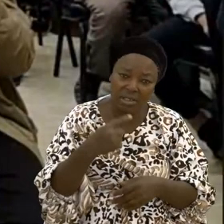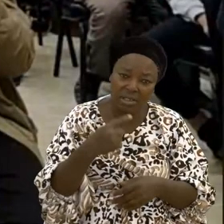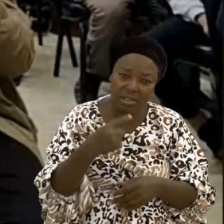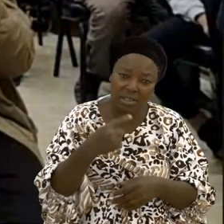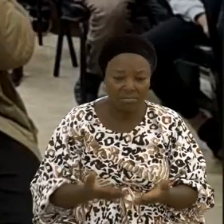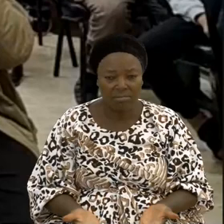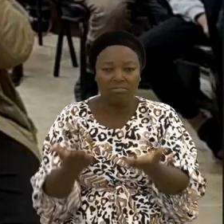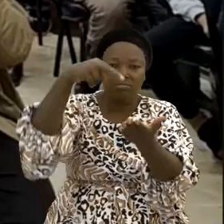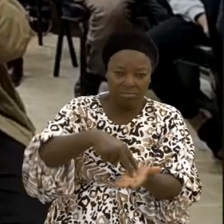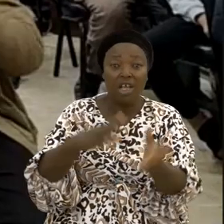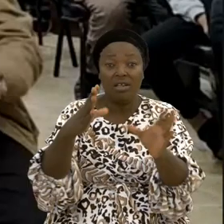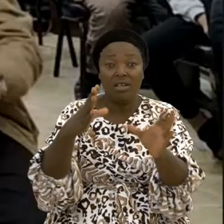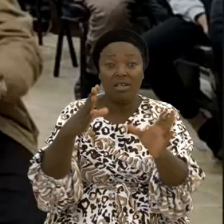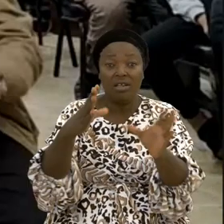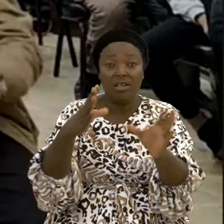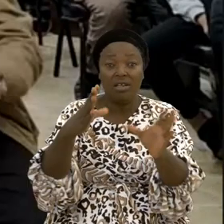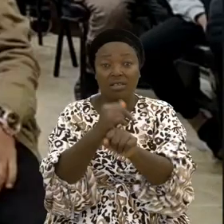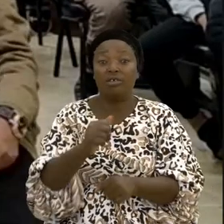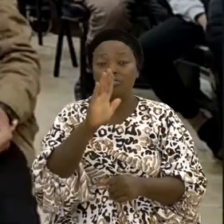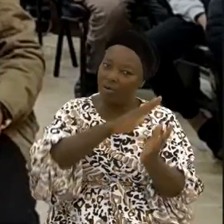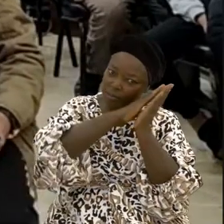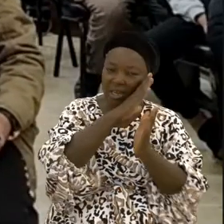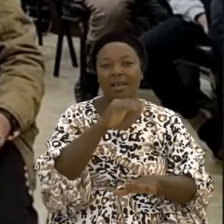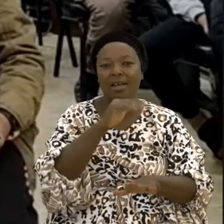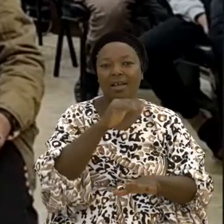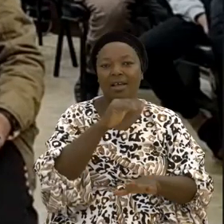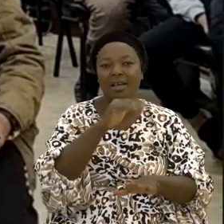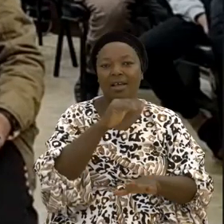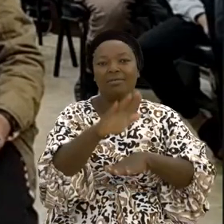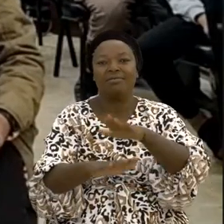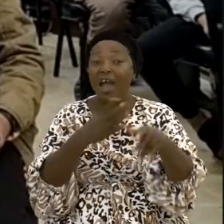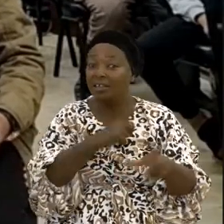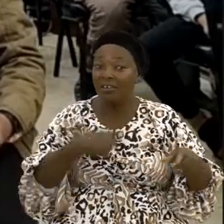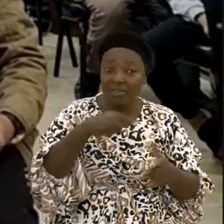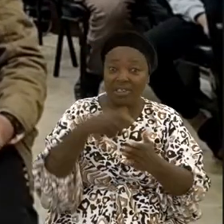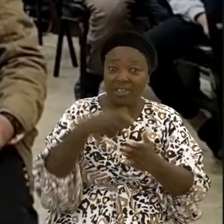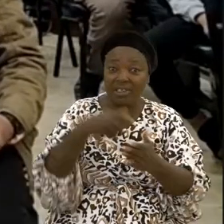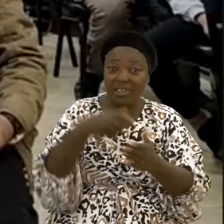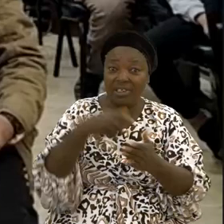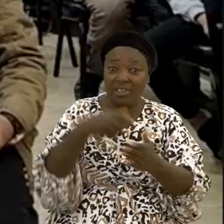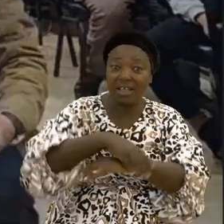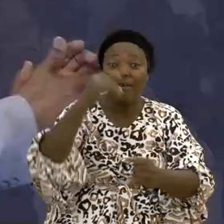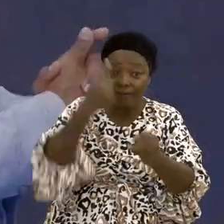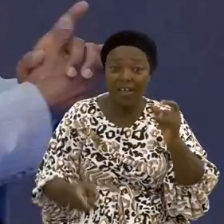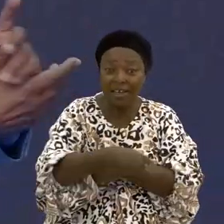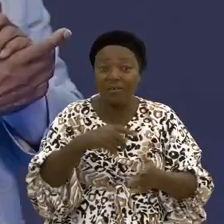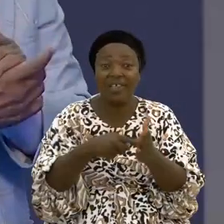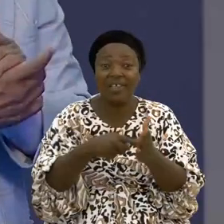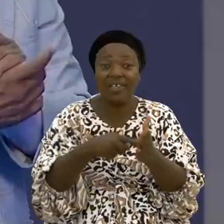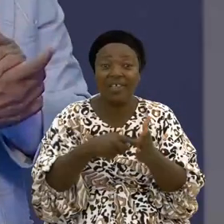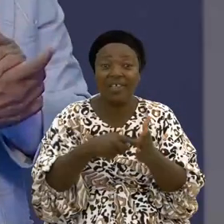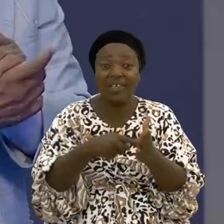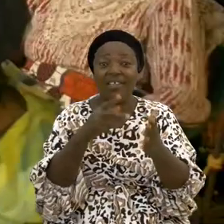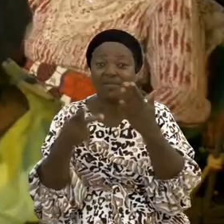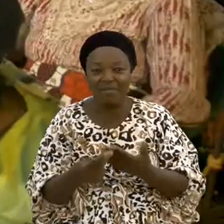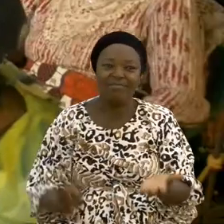up, take up thy bed and walk. And the Lord is telling you tonight, final day of this crusade,